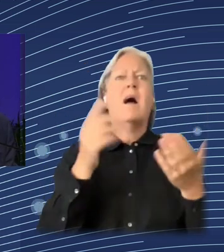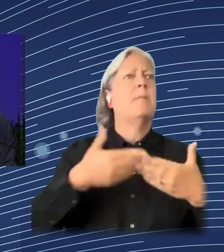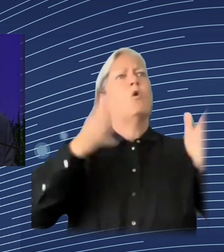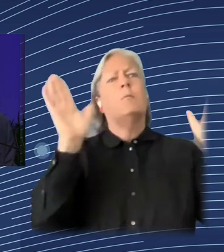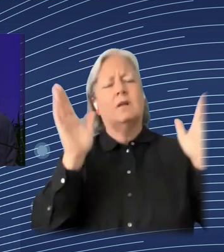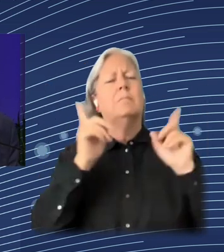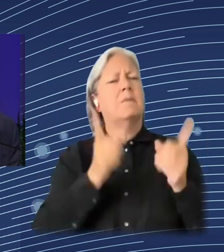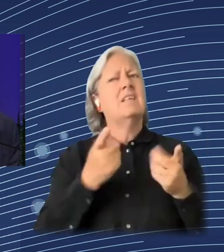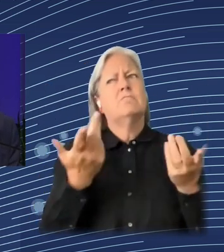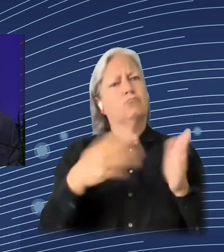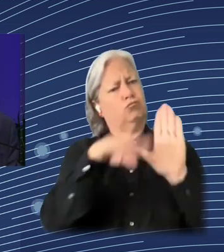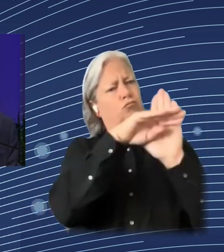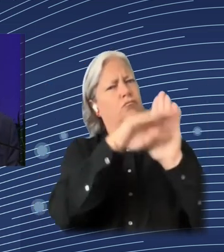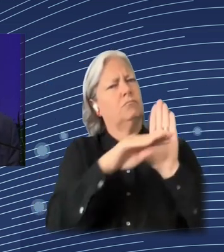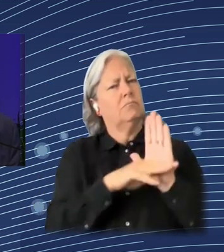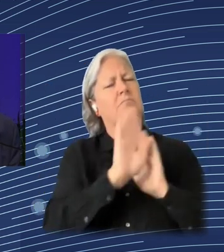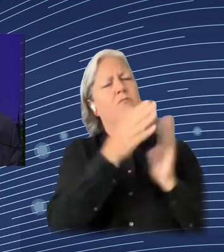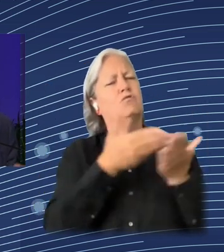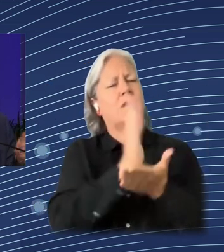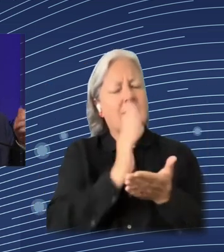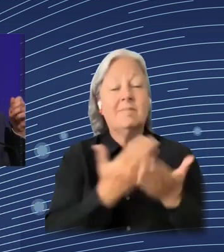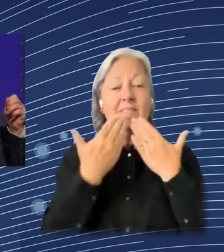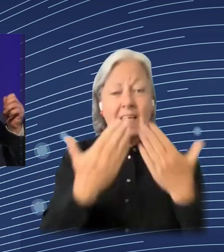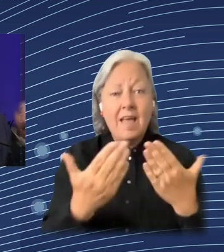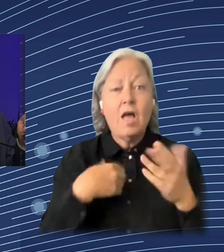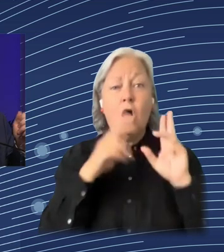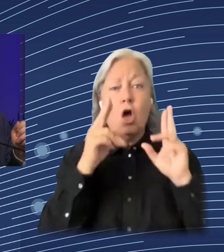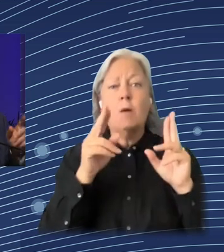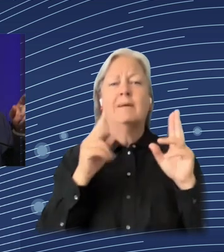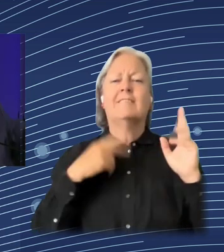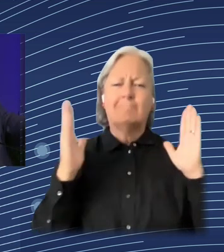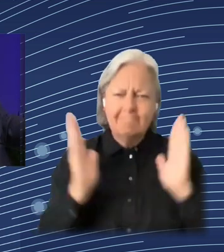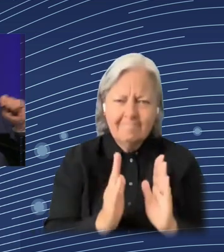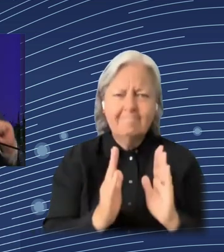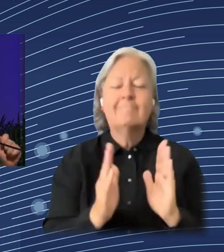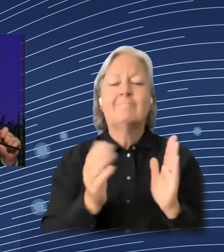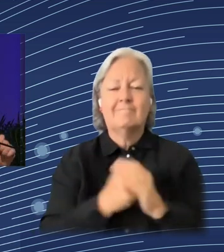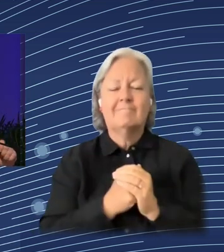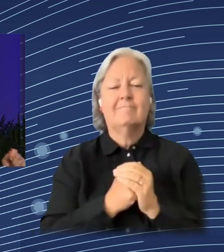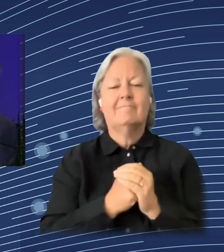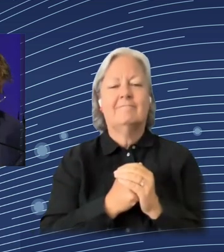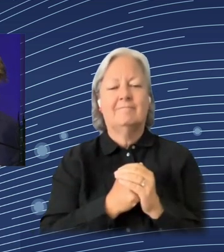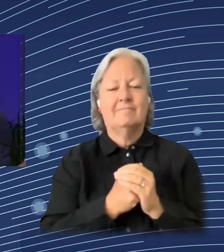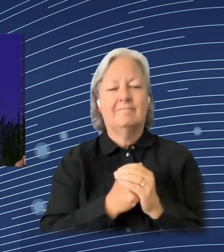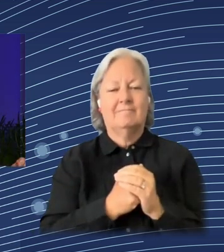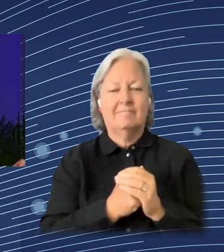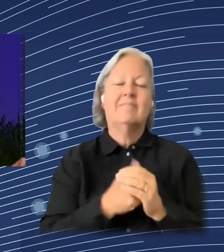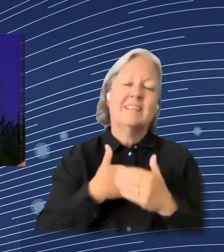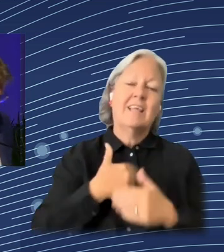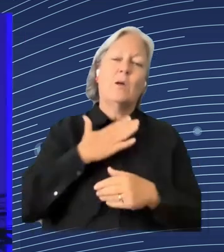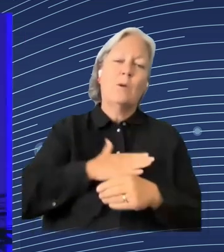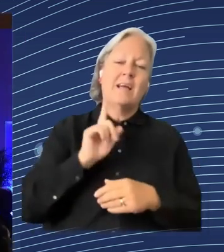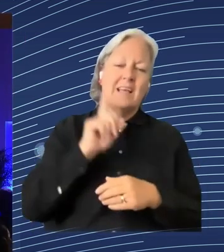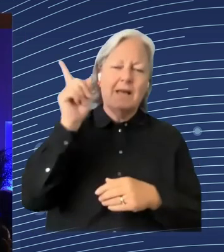I was not too long, and normally I should now Scotty beam me up and it would be there, but I will walk now.